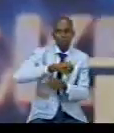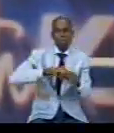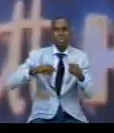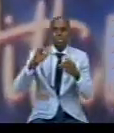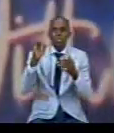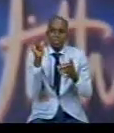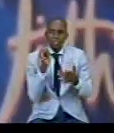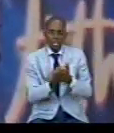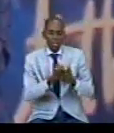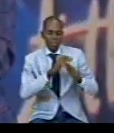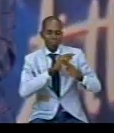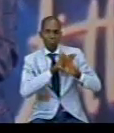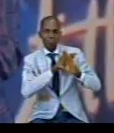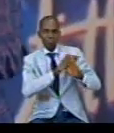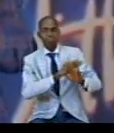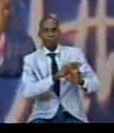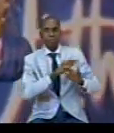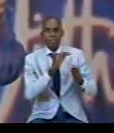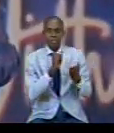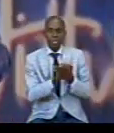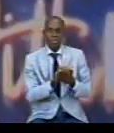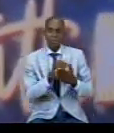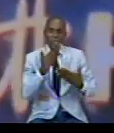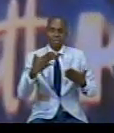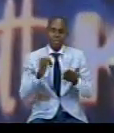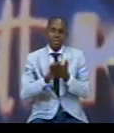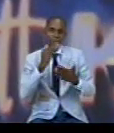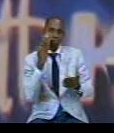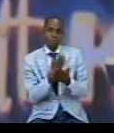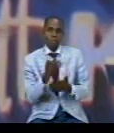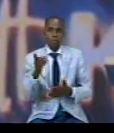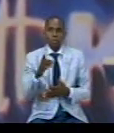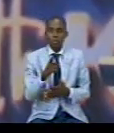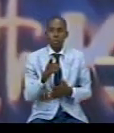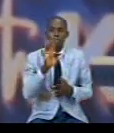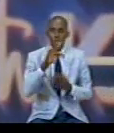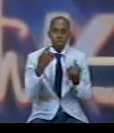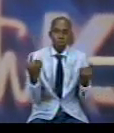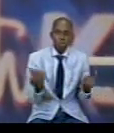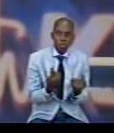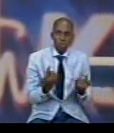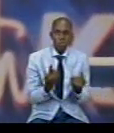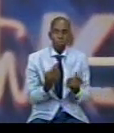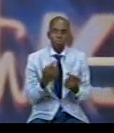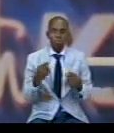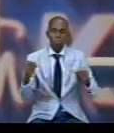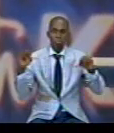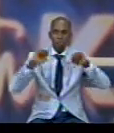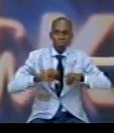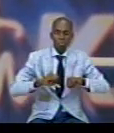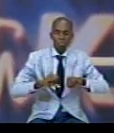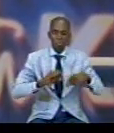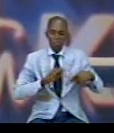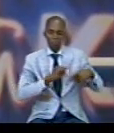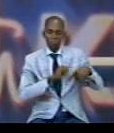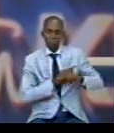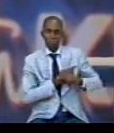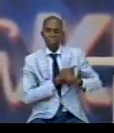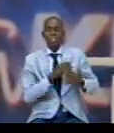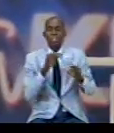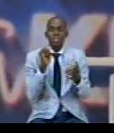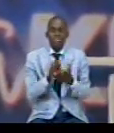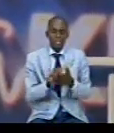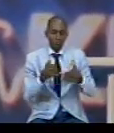of partition, your sin, your condemnation, your guilt that separated you from